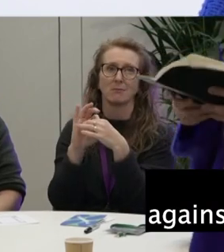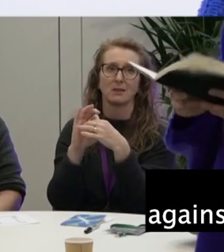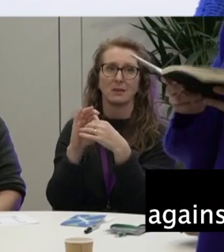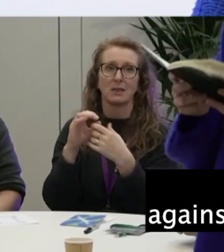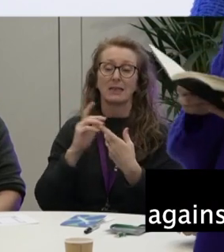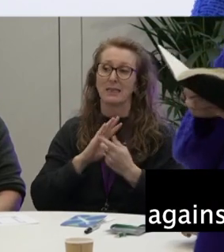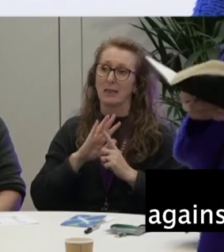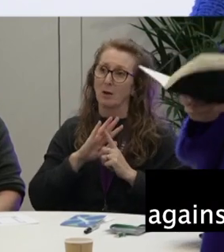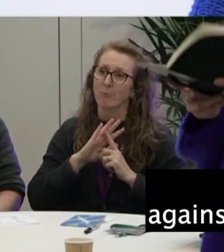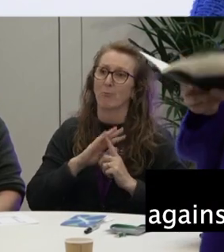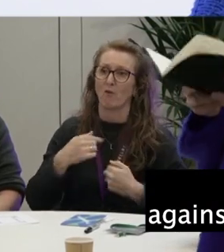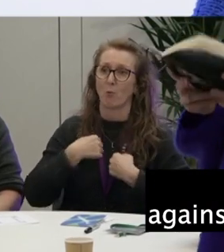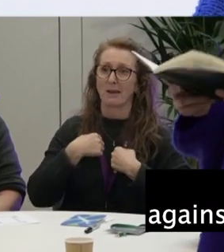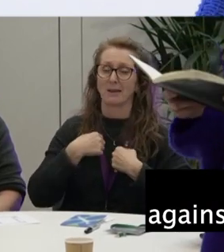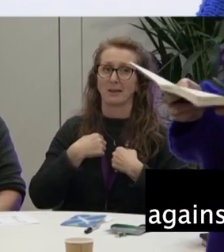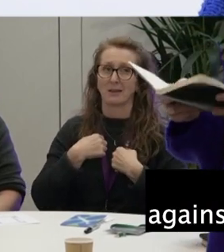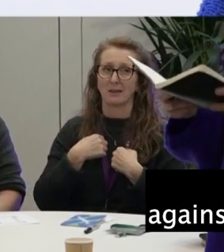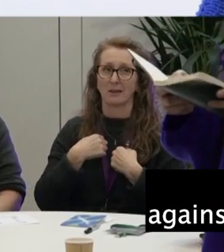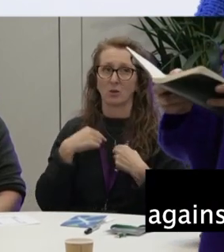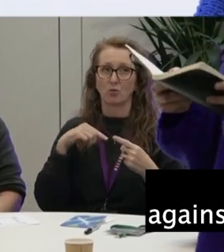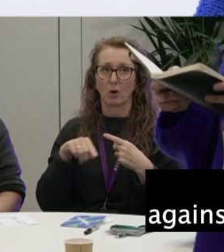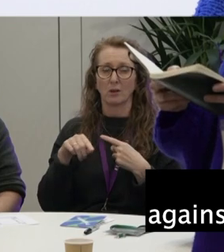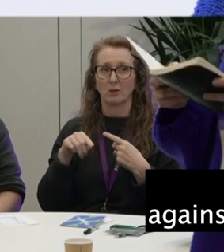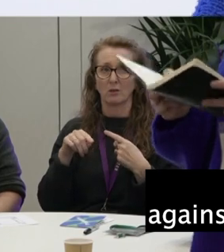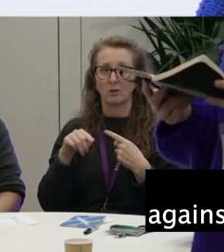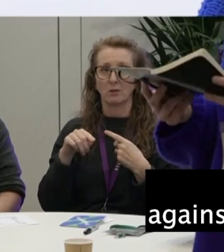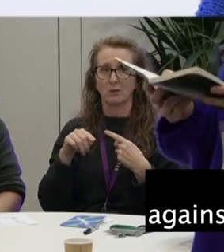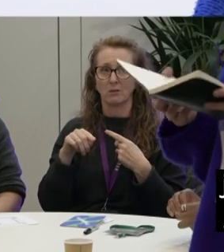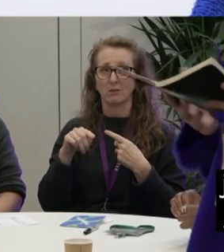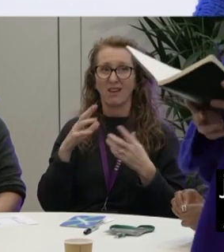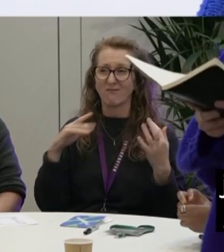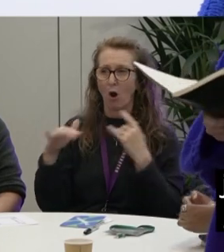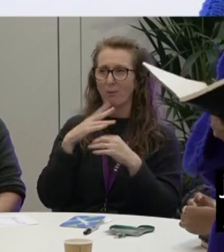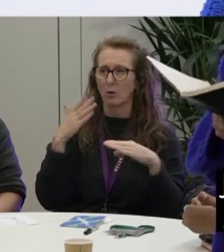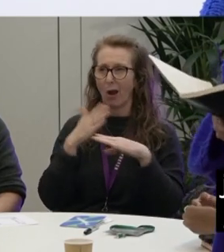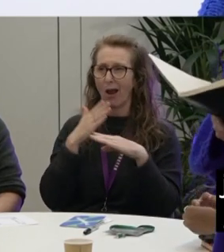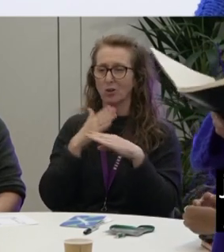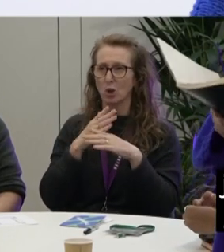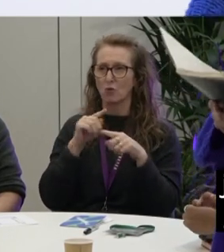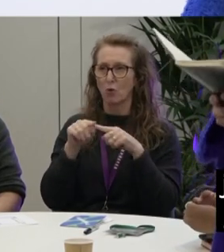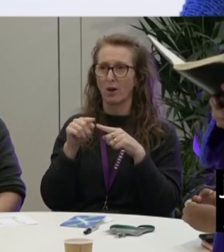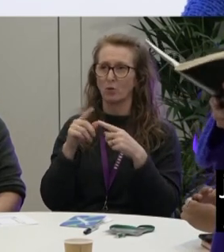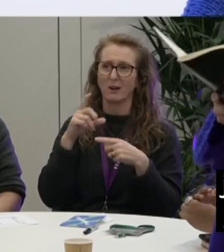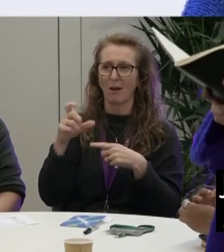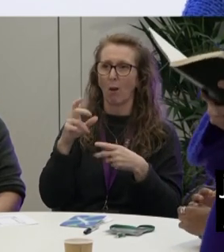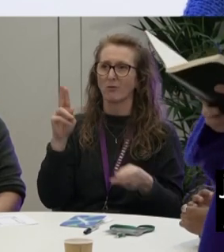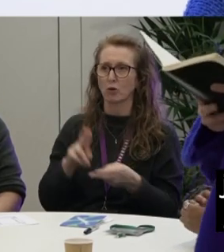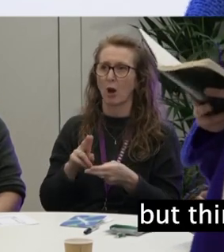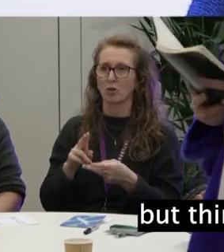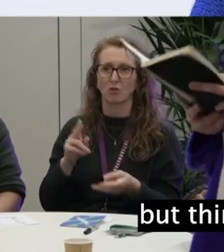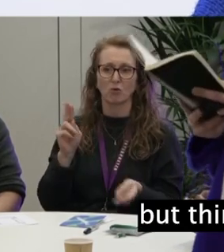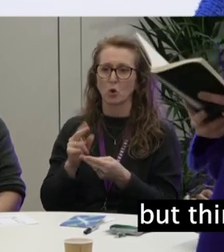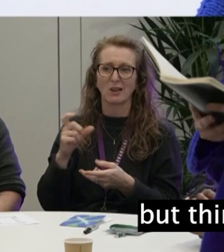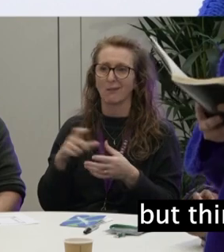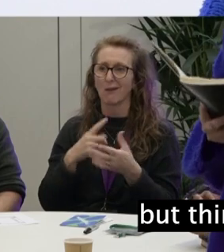It's pushing back against metrics of environmental action, just being carbon reduction, just being reducing carbon,